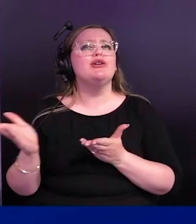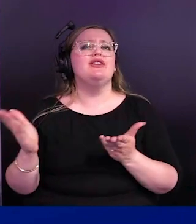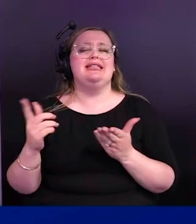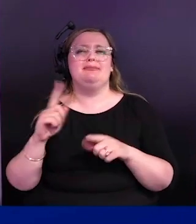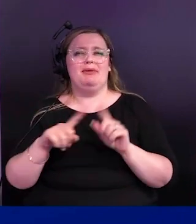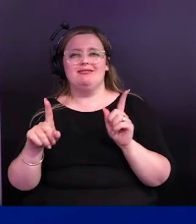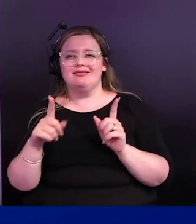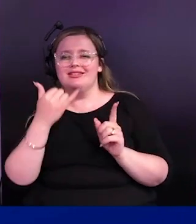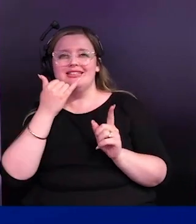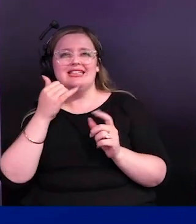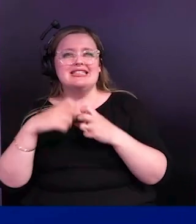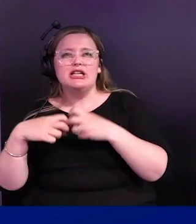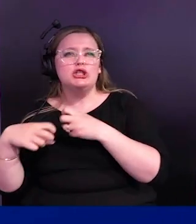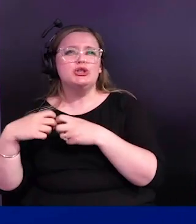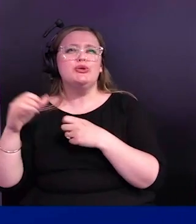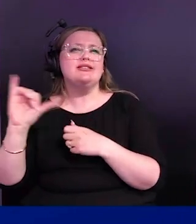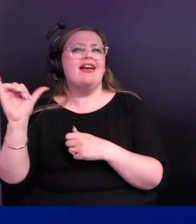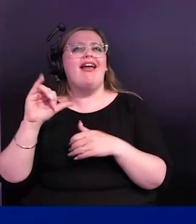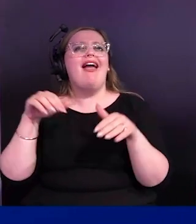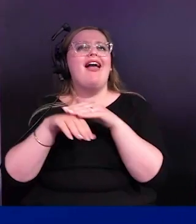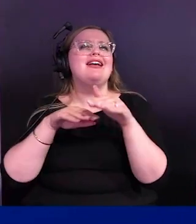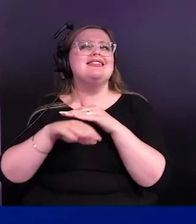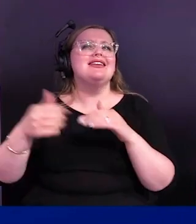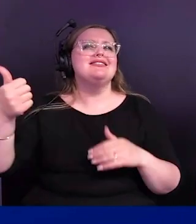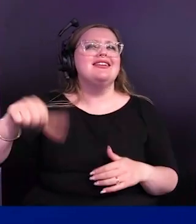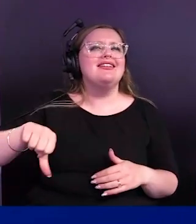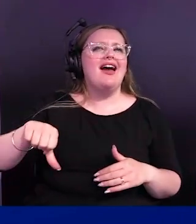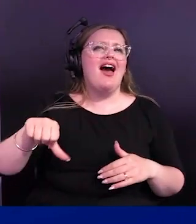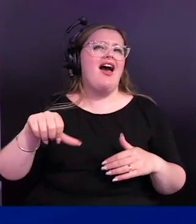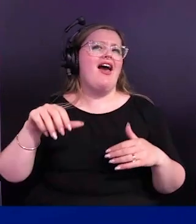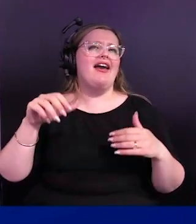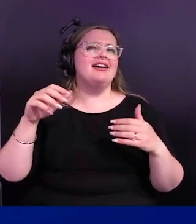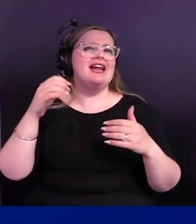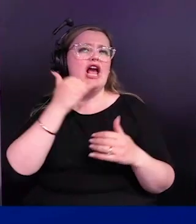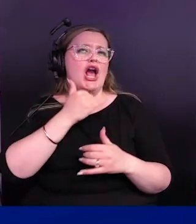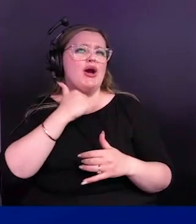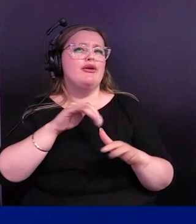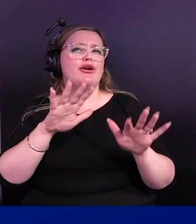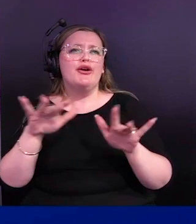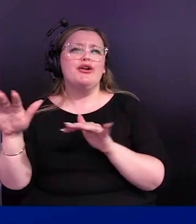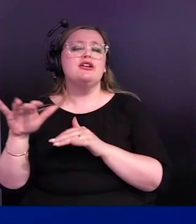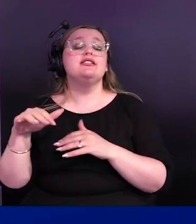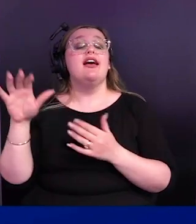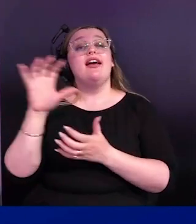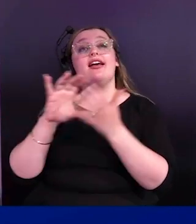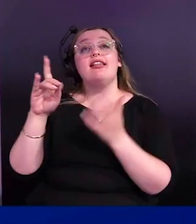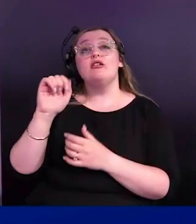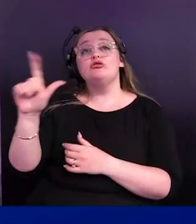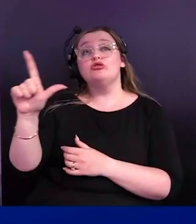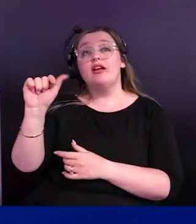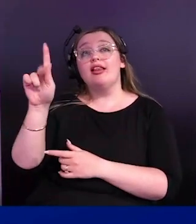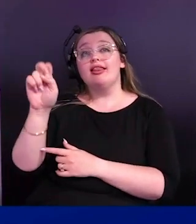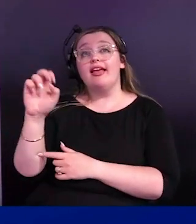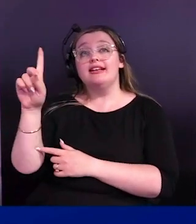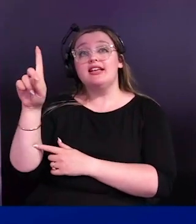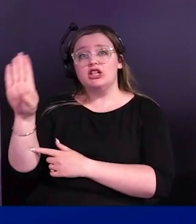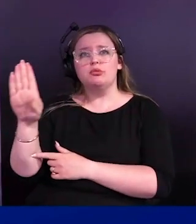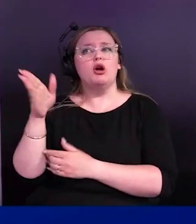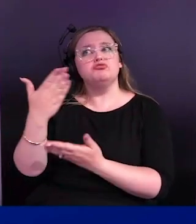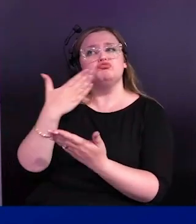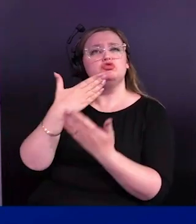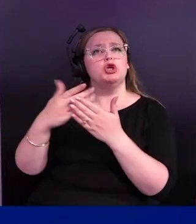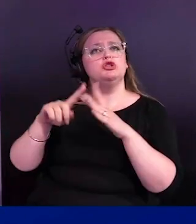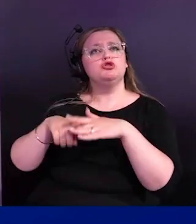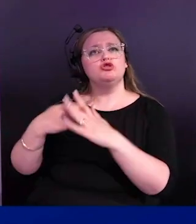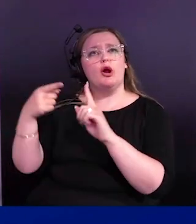like access denied errors or throttling exceptions. Now, CloudTrail Lake dashboards can act as a starting point for you, where